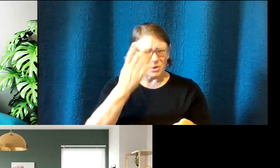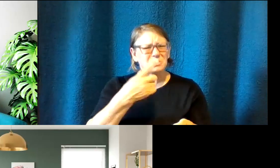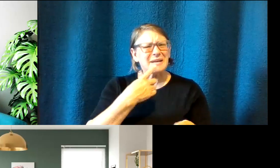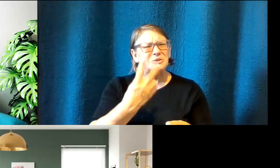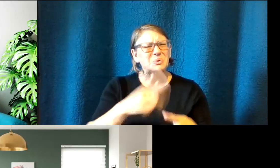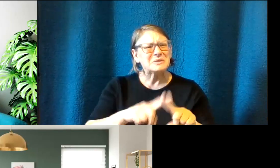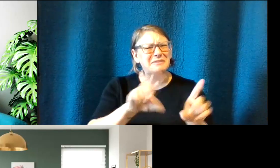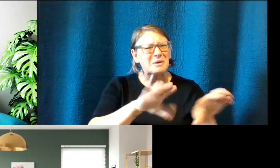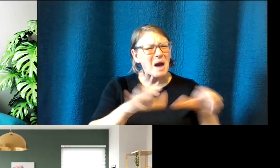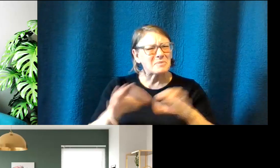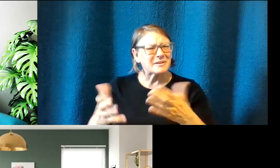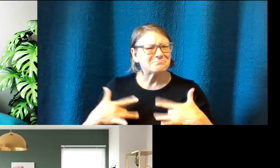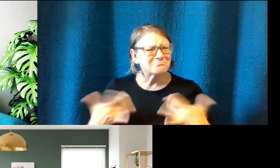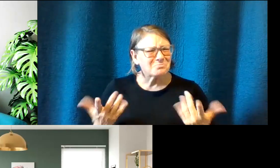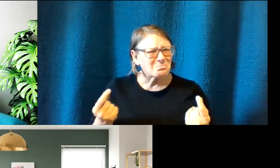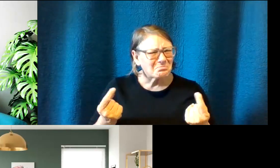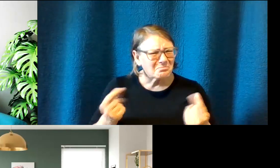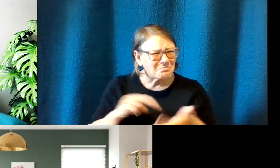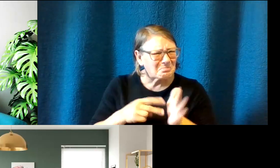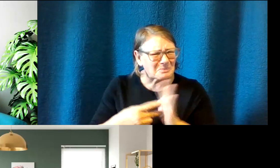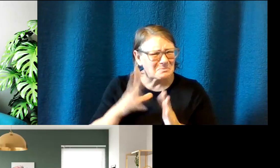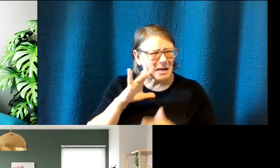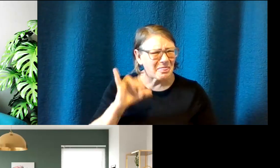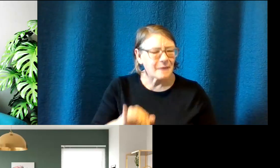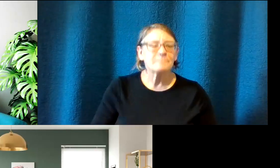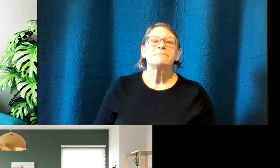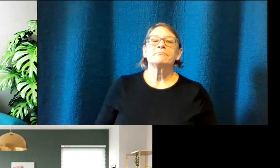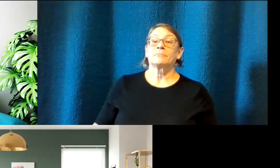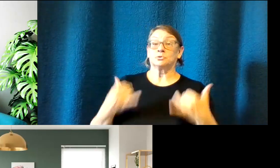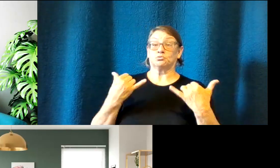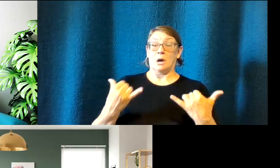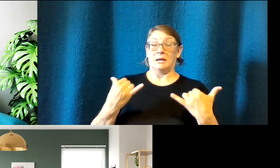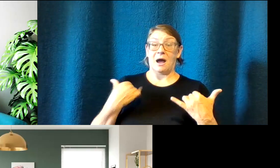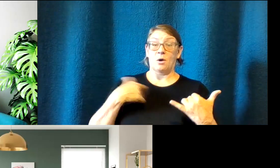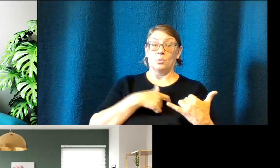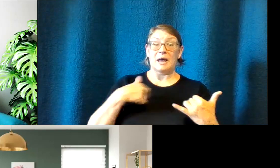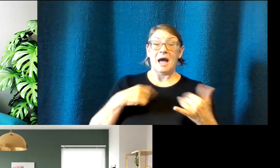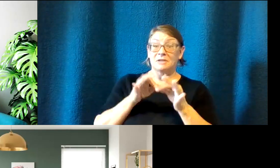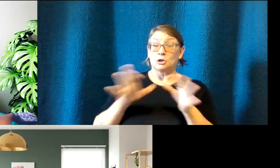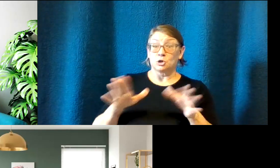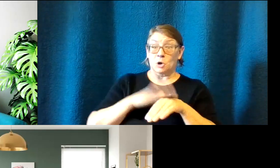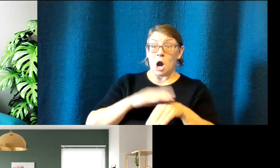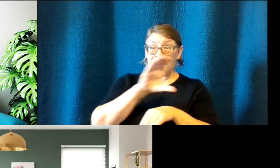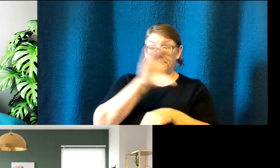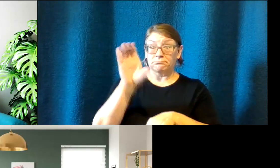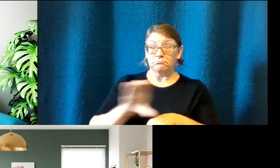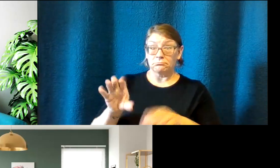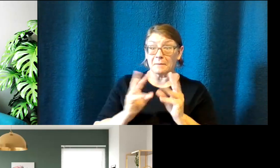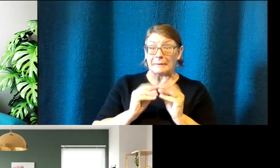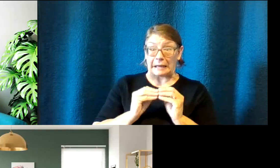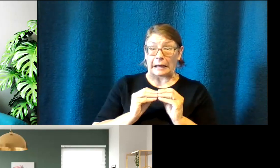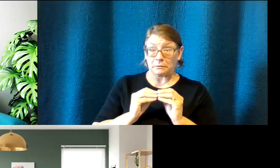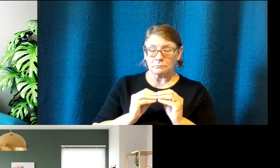can you speak a little more about so- what you mean by that? So right now we have an interpreter on this